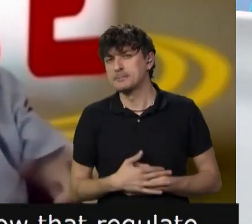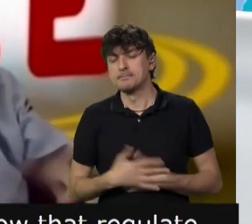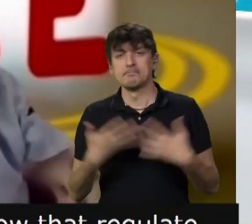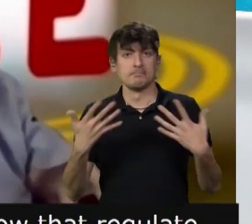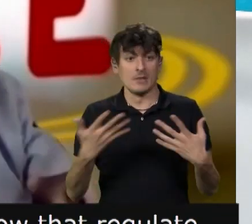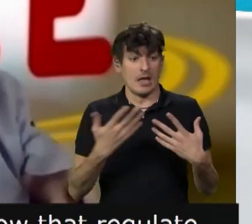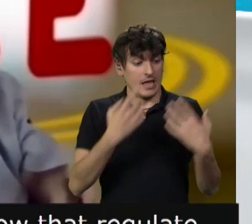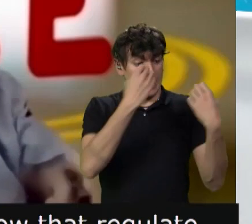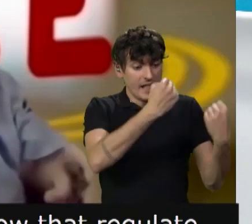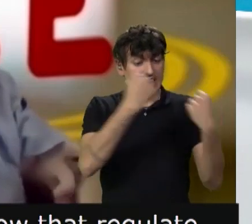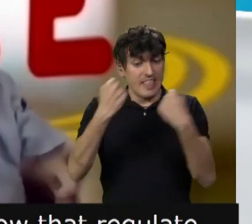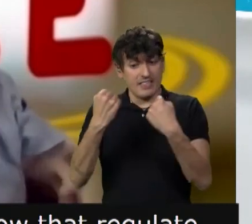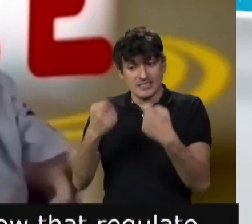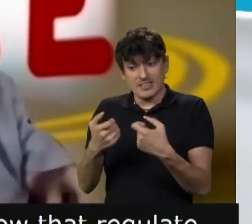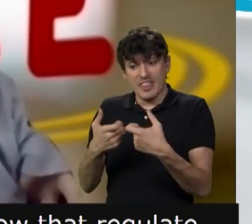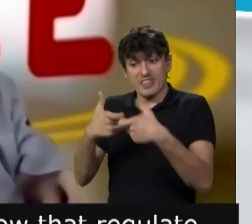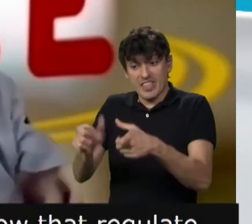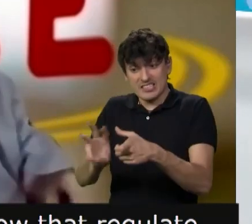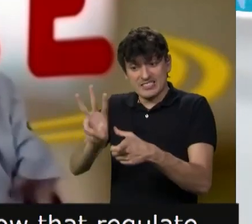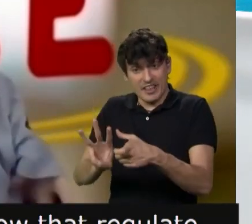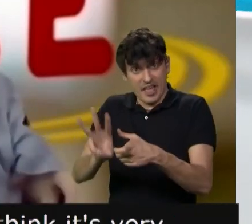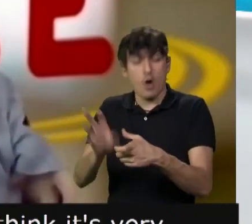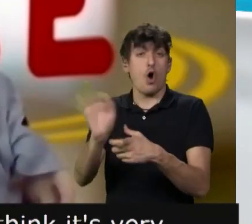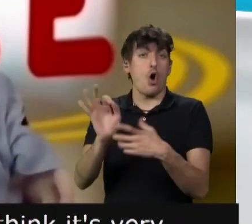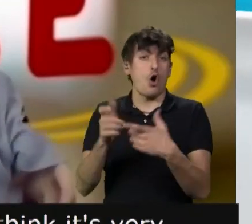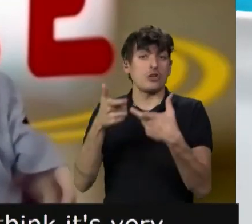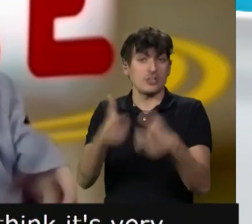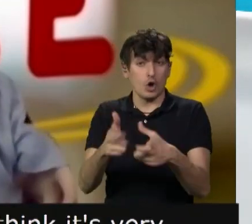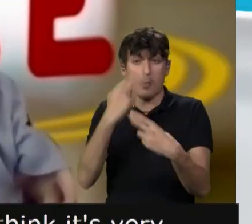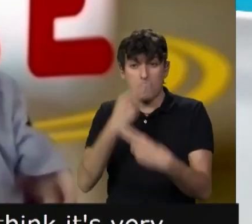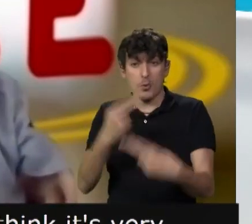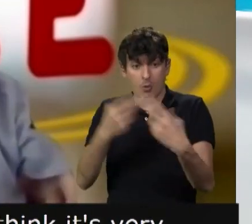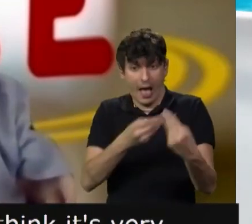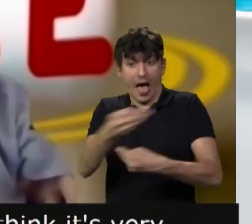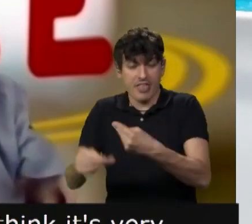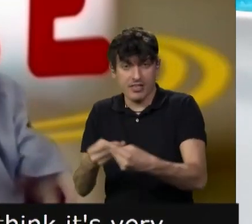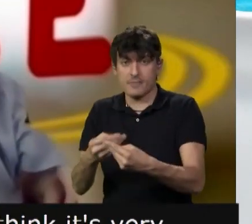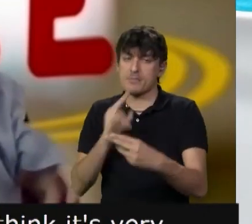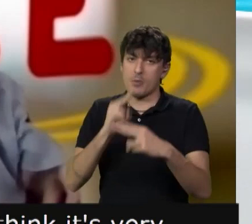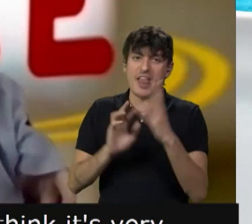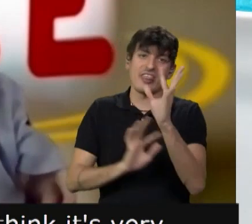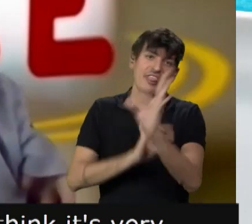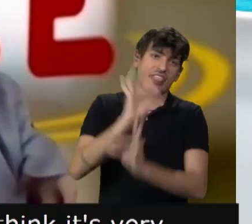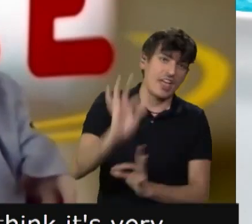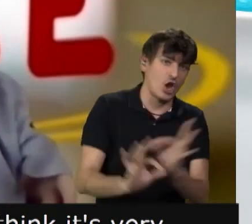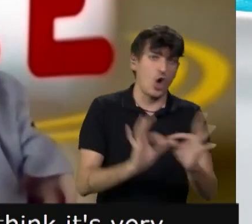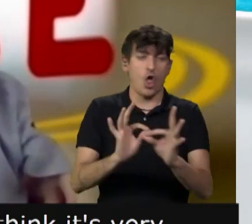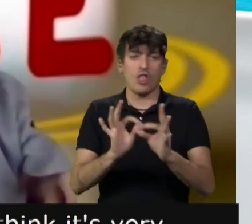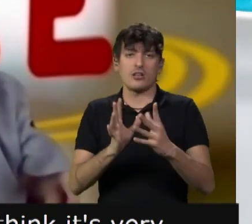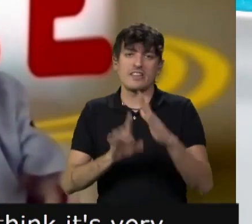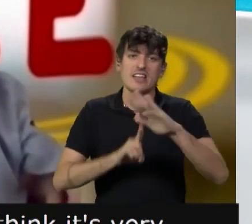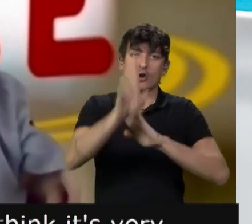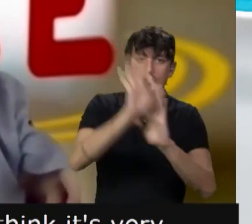that the third sector, the public sector that regulates this, and this